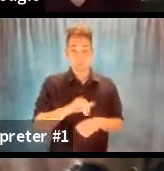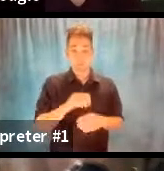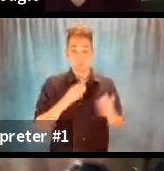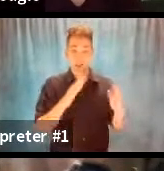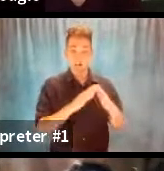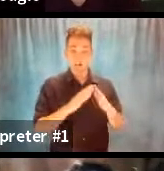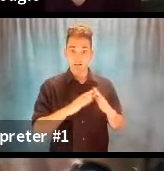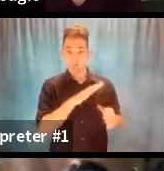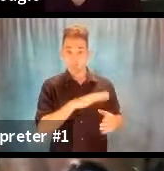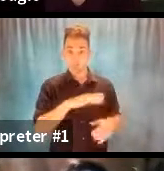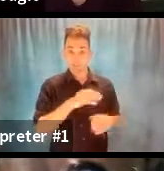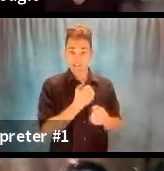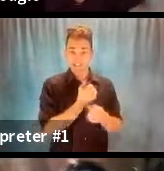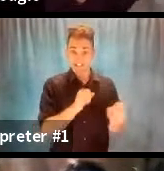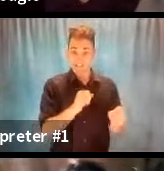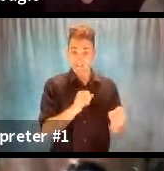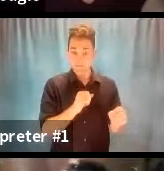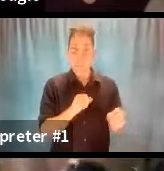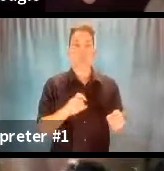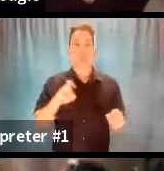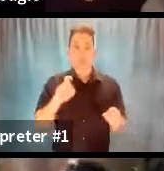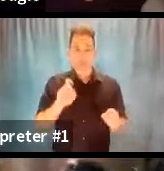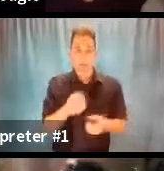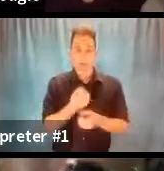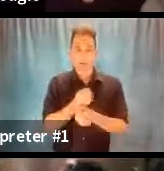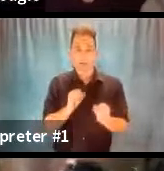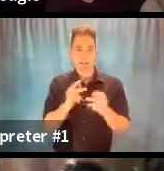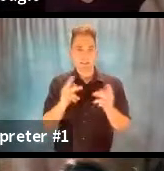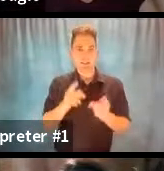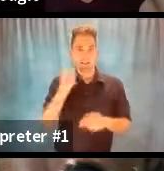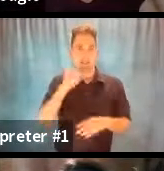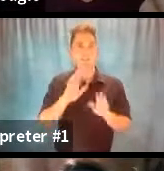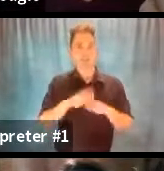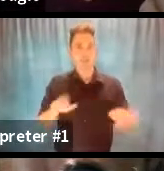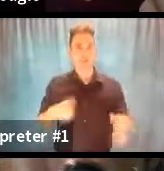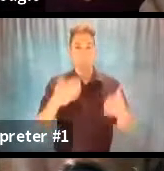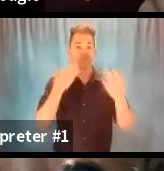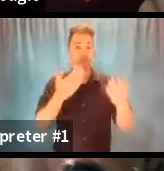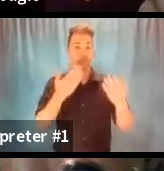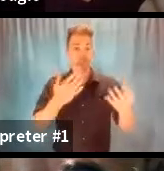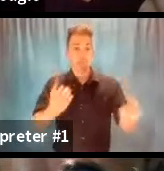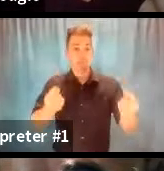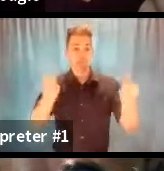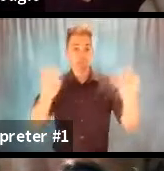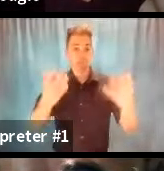to be safe places for children. Thank you very much.